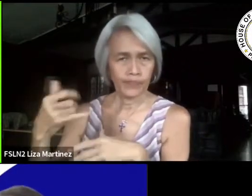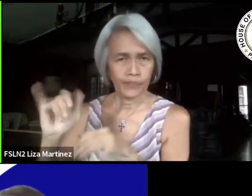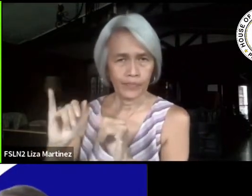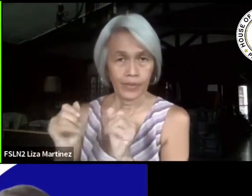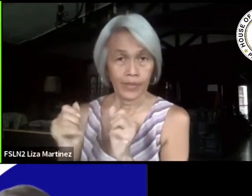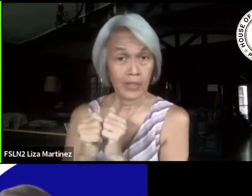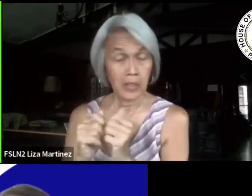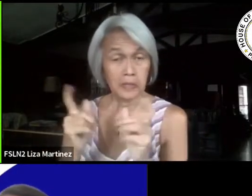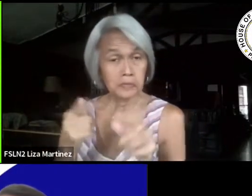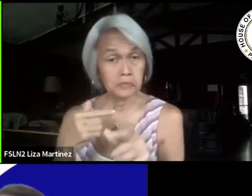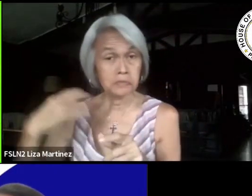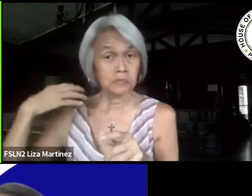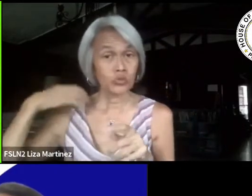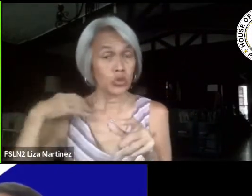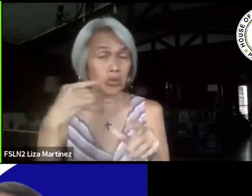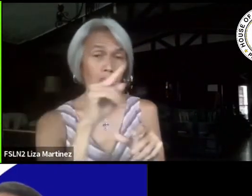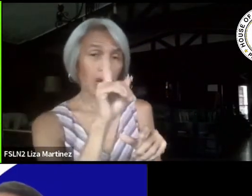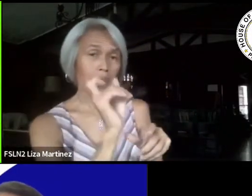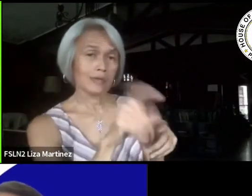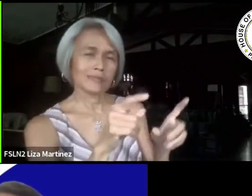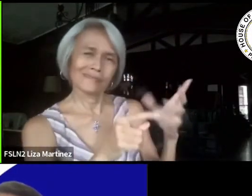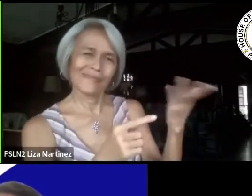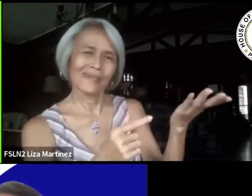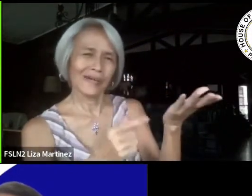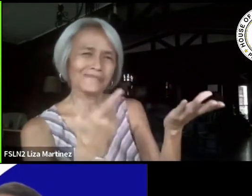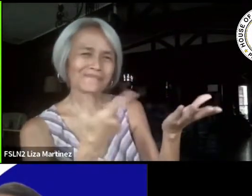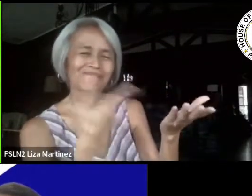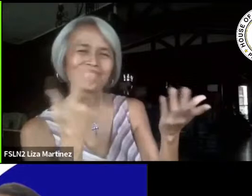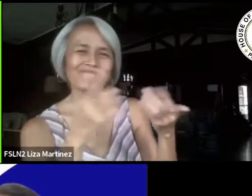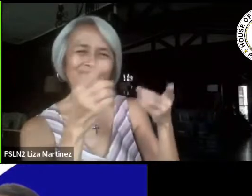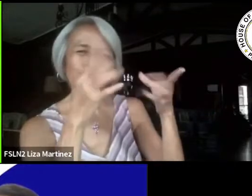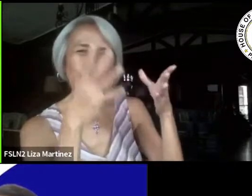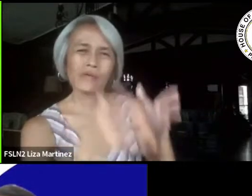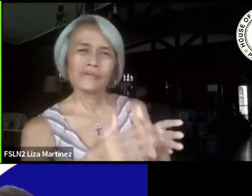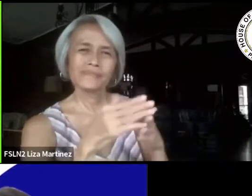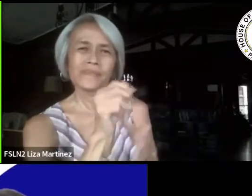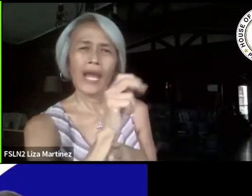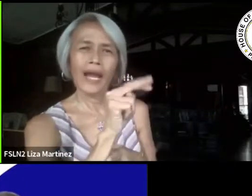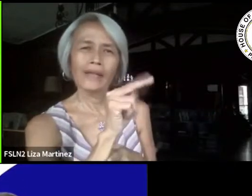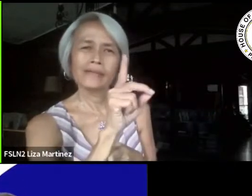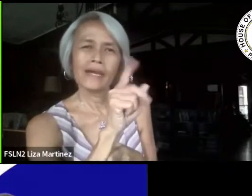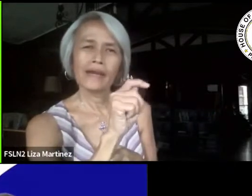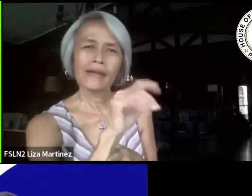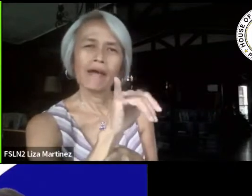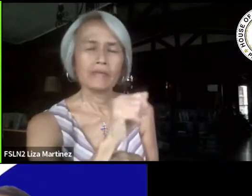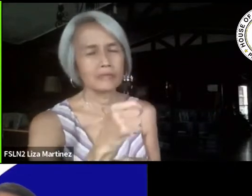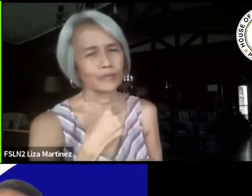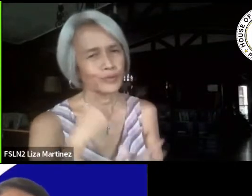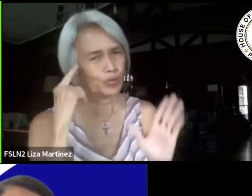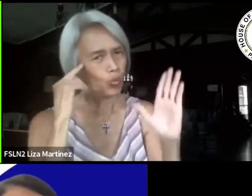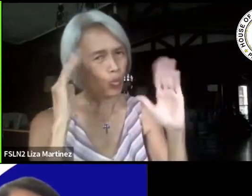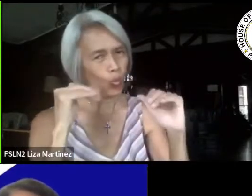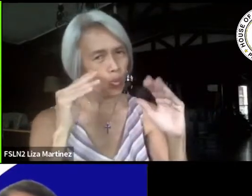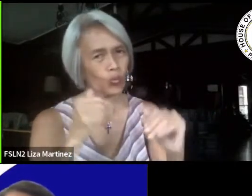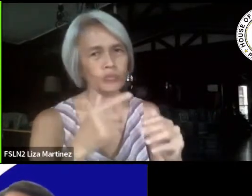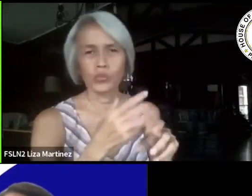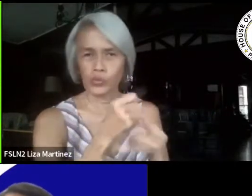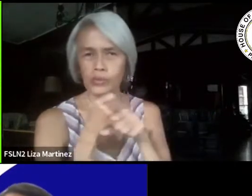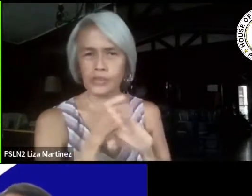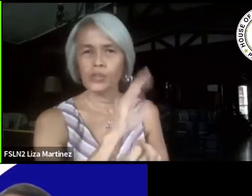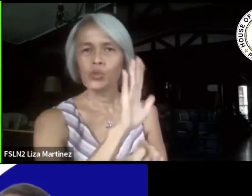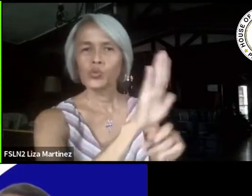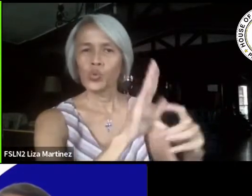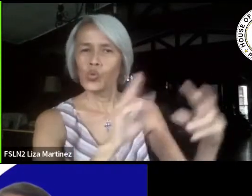Ma'am Andaya, no? I think you have listened in. Ano? We really will appreciate a lot of inputs from you ano, to